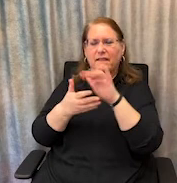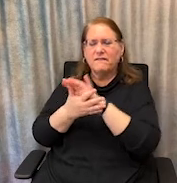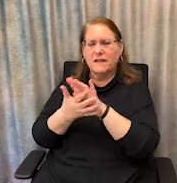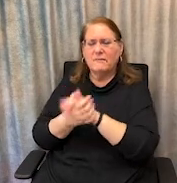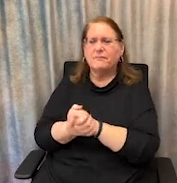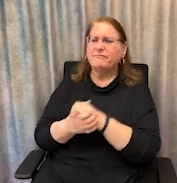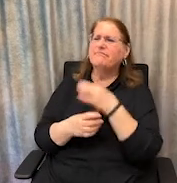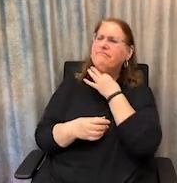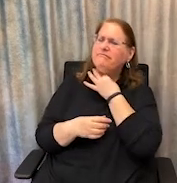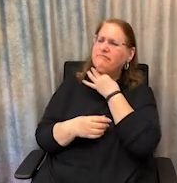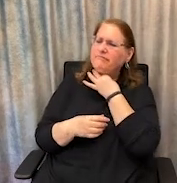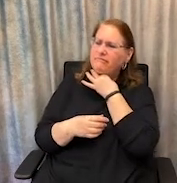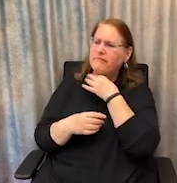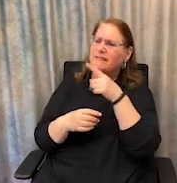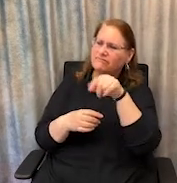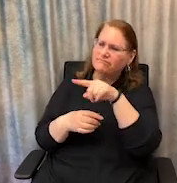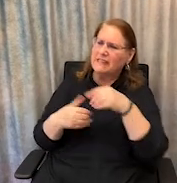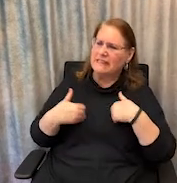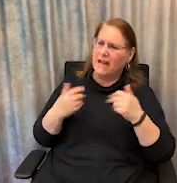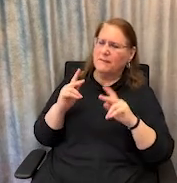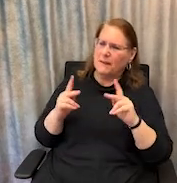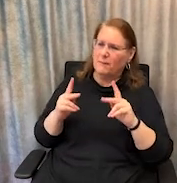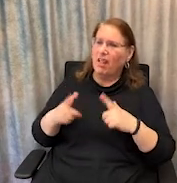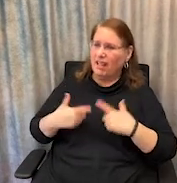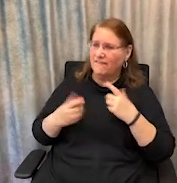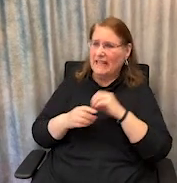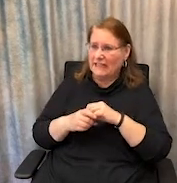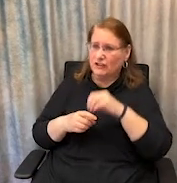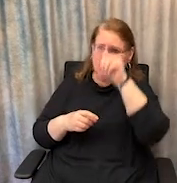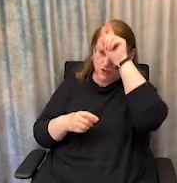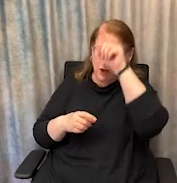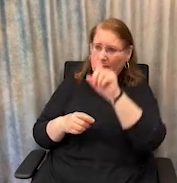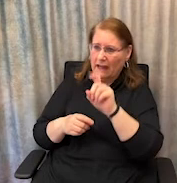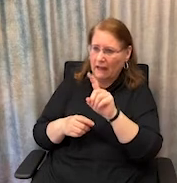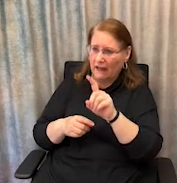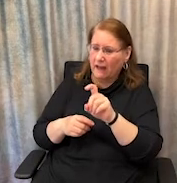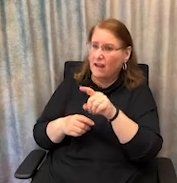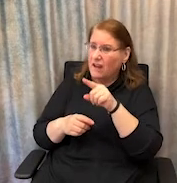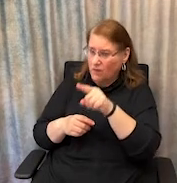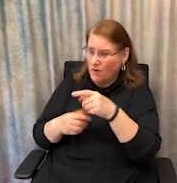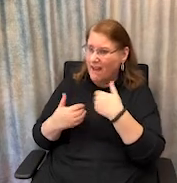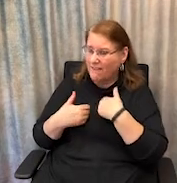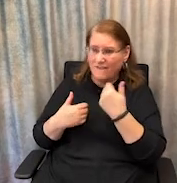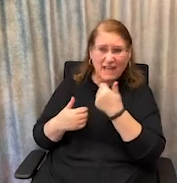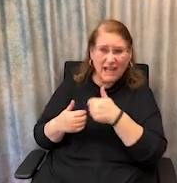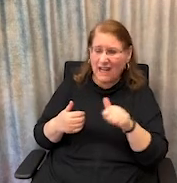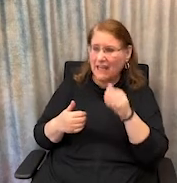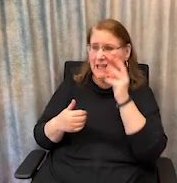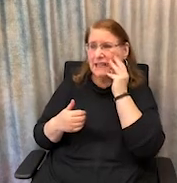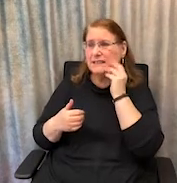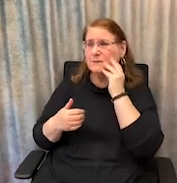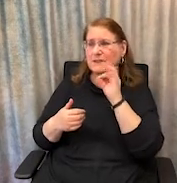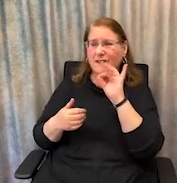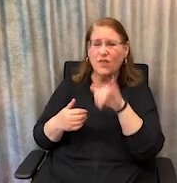know if as young people living in Germany, you had any